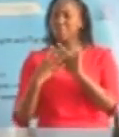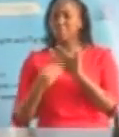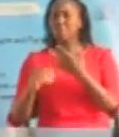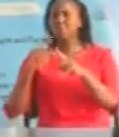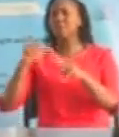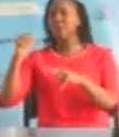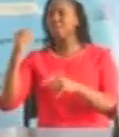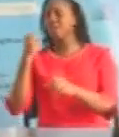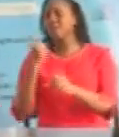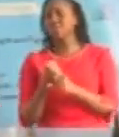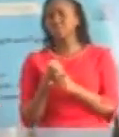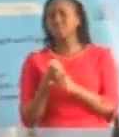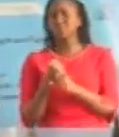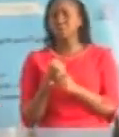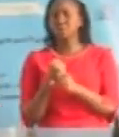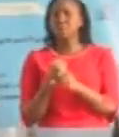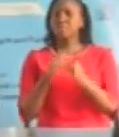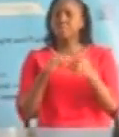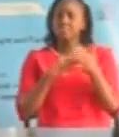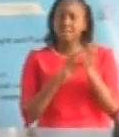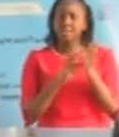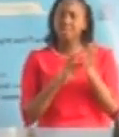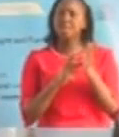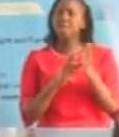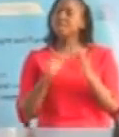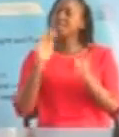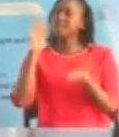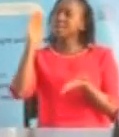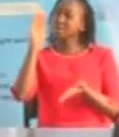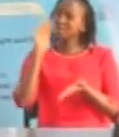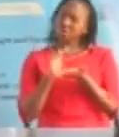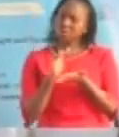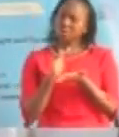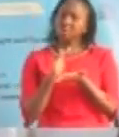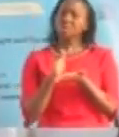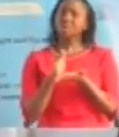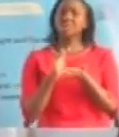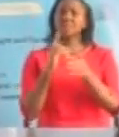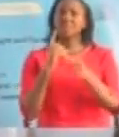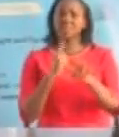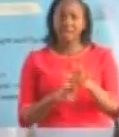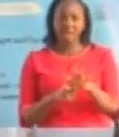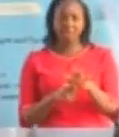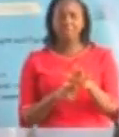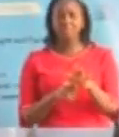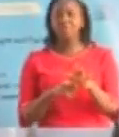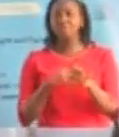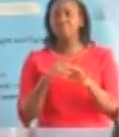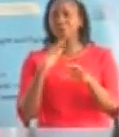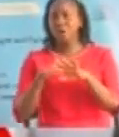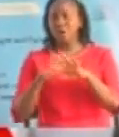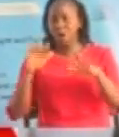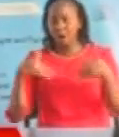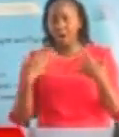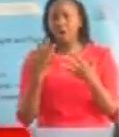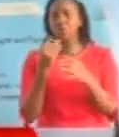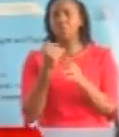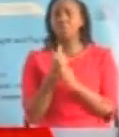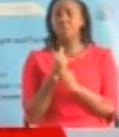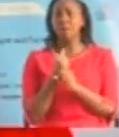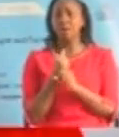in delivery of services and reduced turnaround time of our performances in the university.